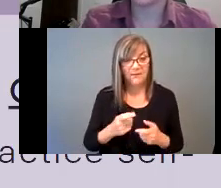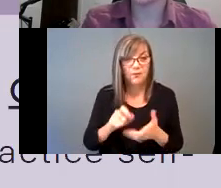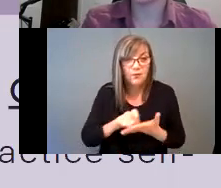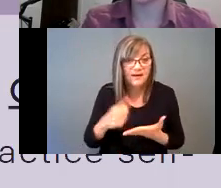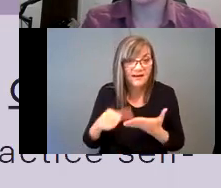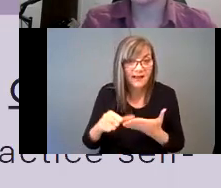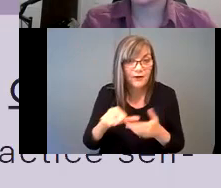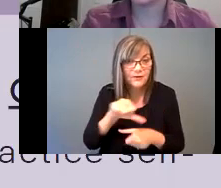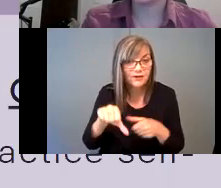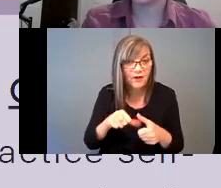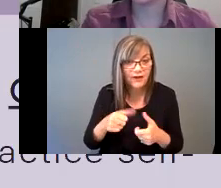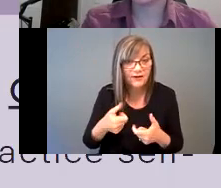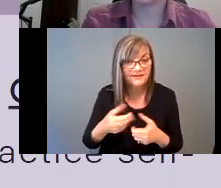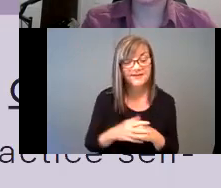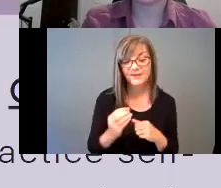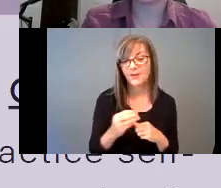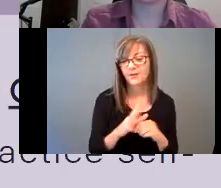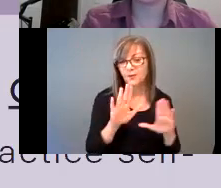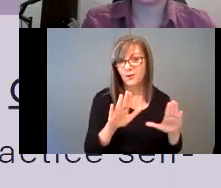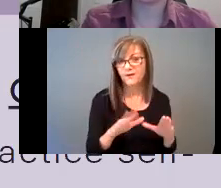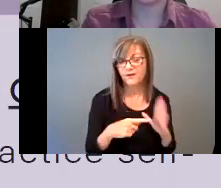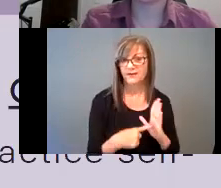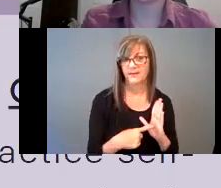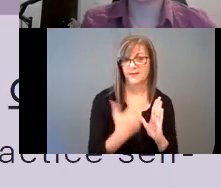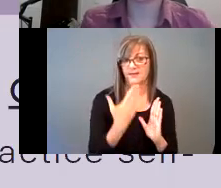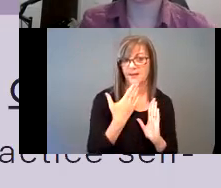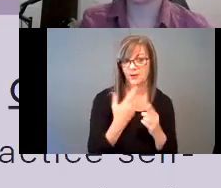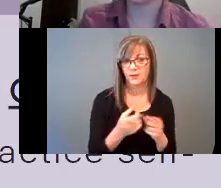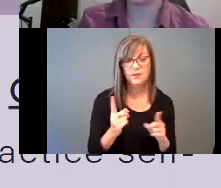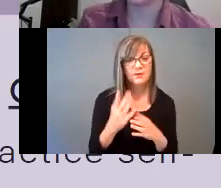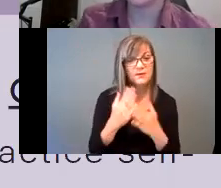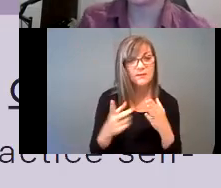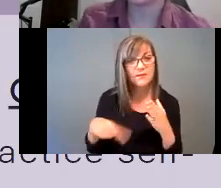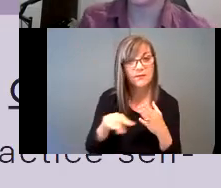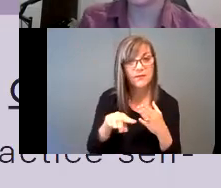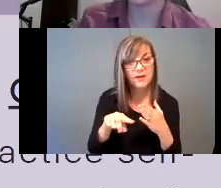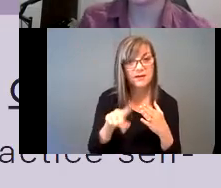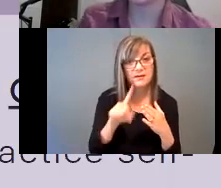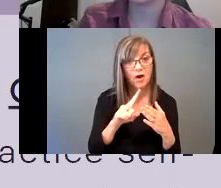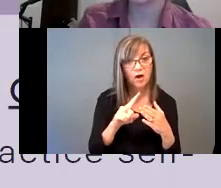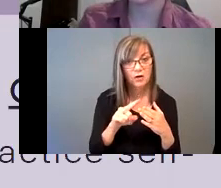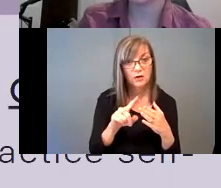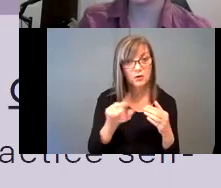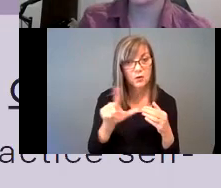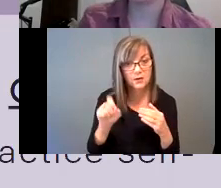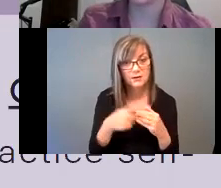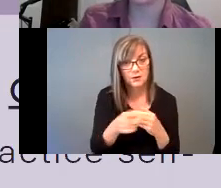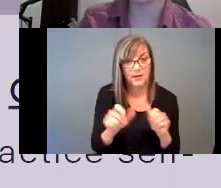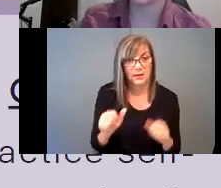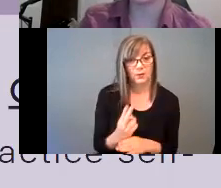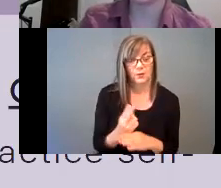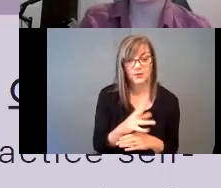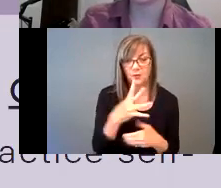wonderful examples. And some of them I think are pretty easy exercises that you could integrate into your practice.